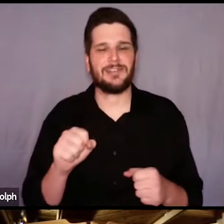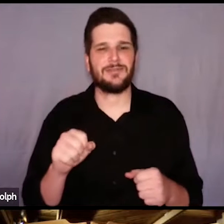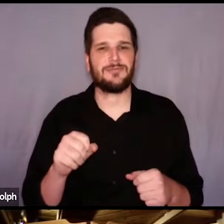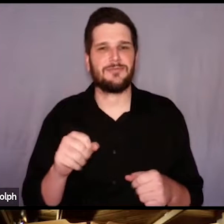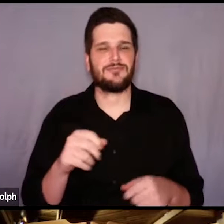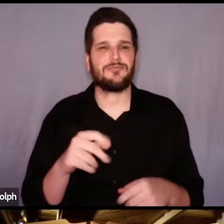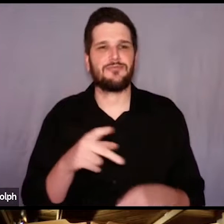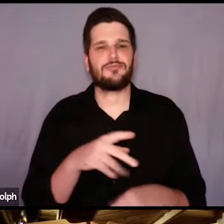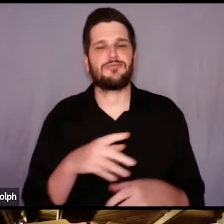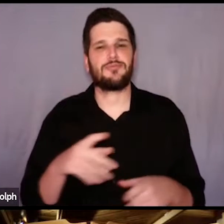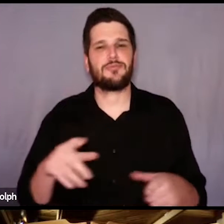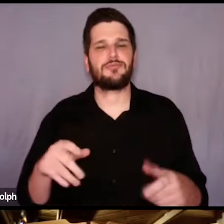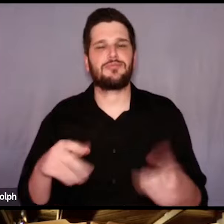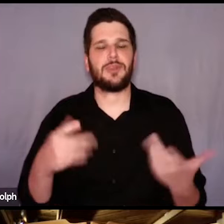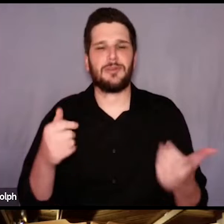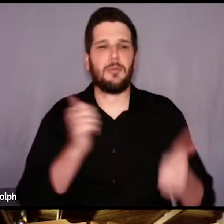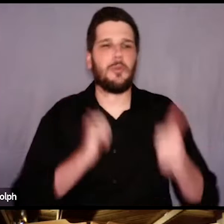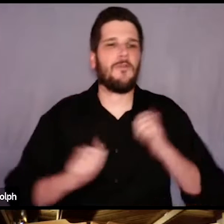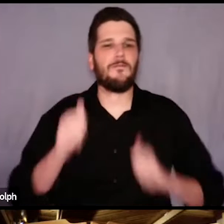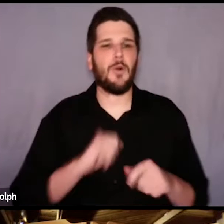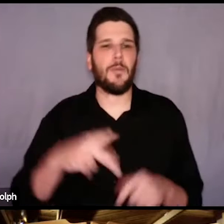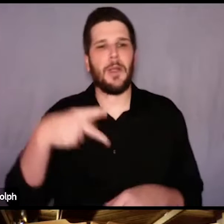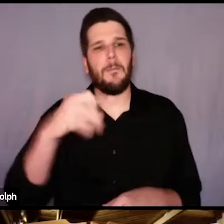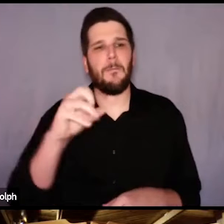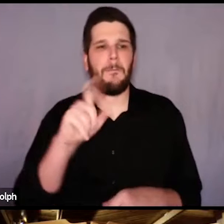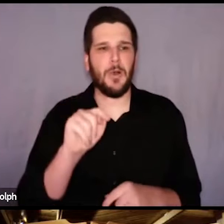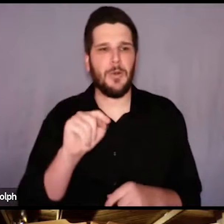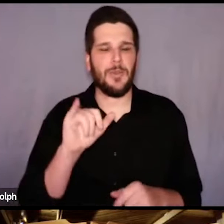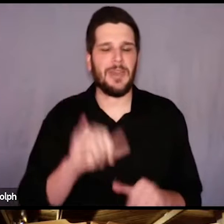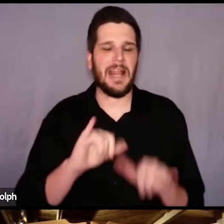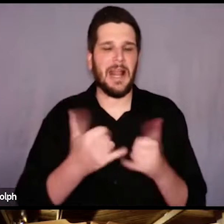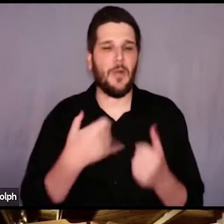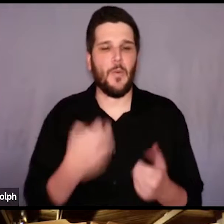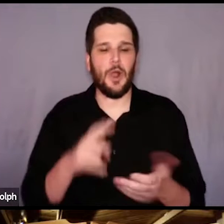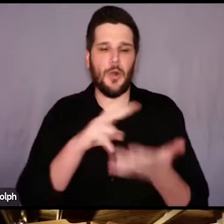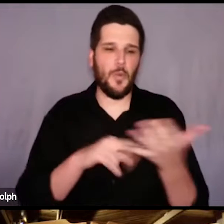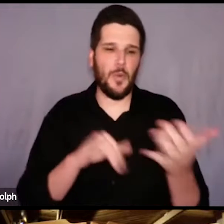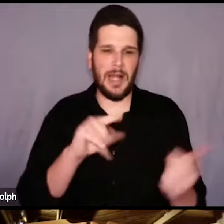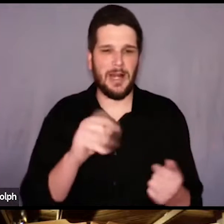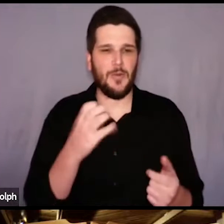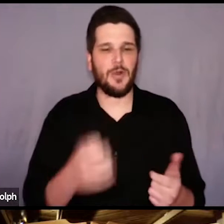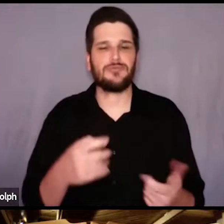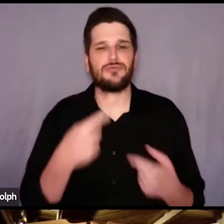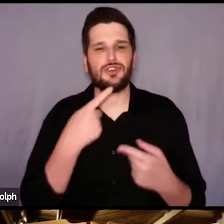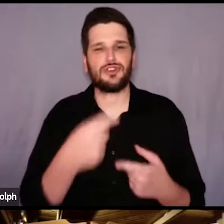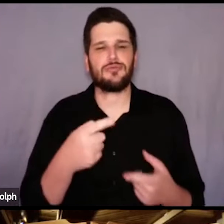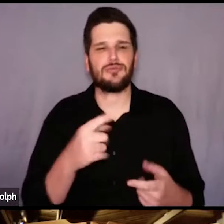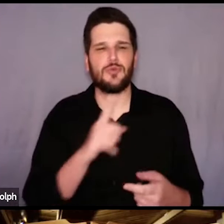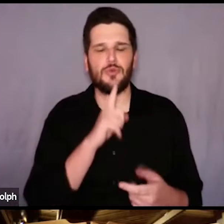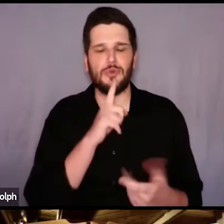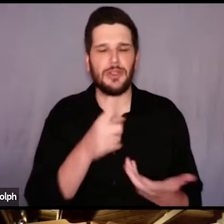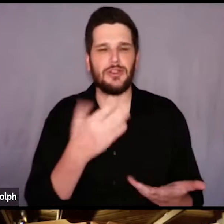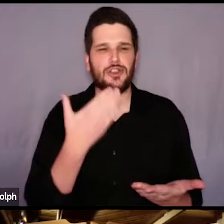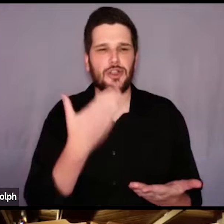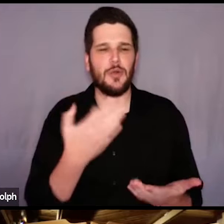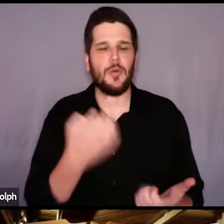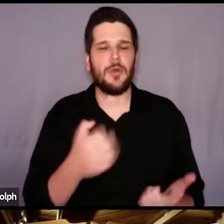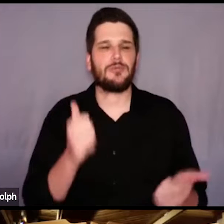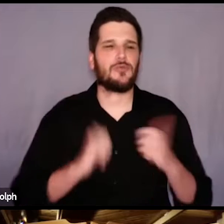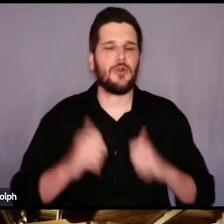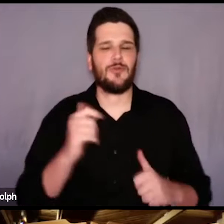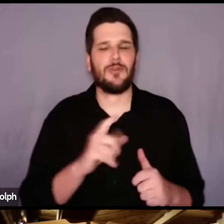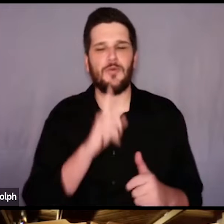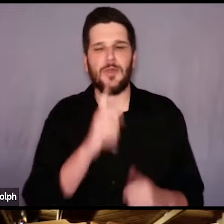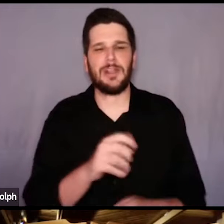poet. And that's how I want to be reading this piece. I think that it is an energizing